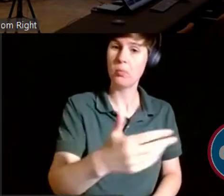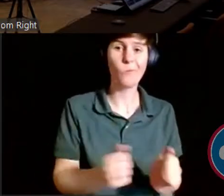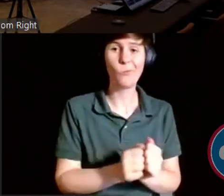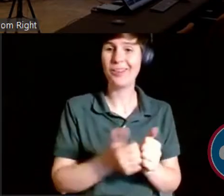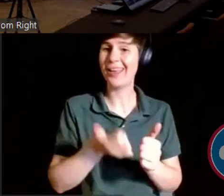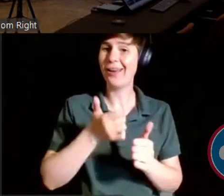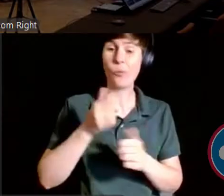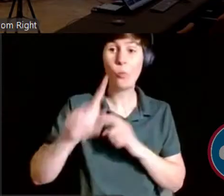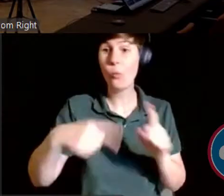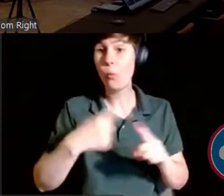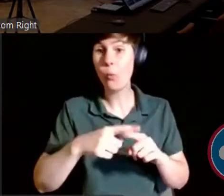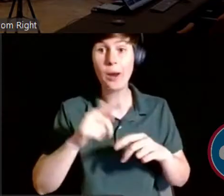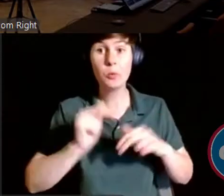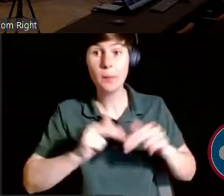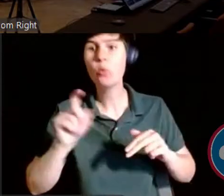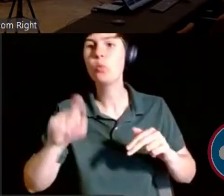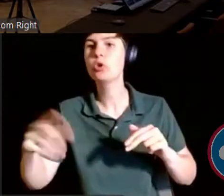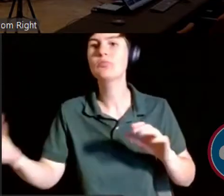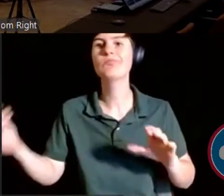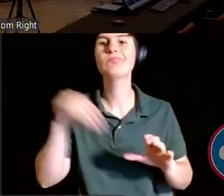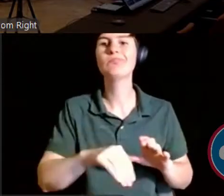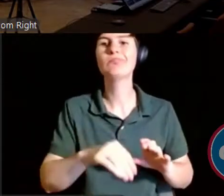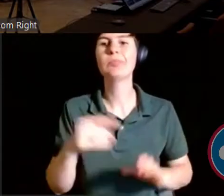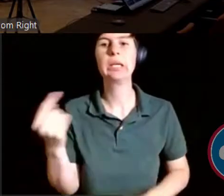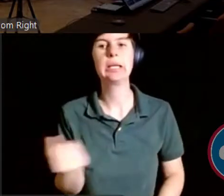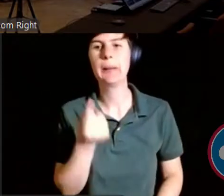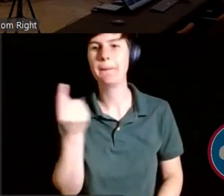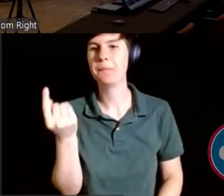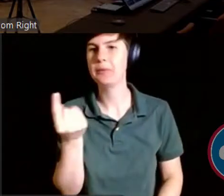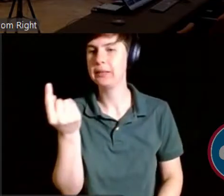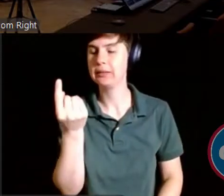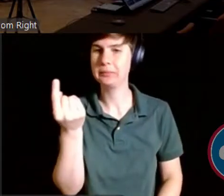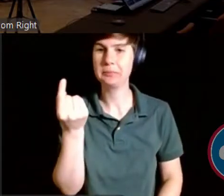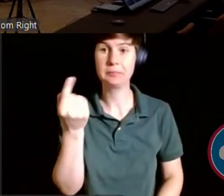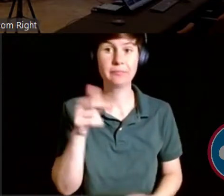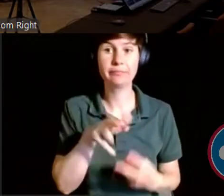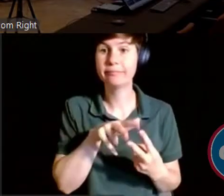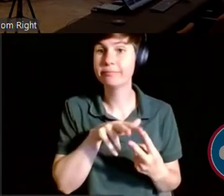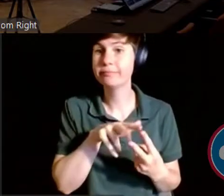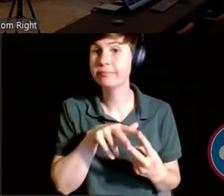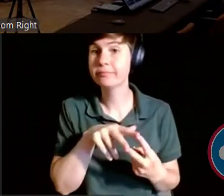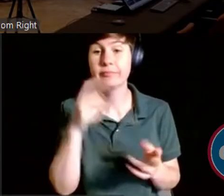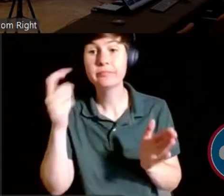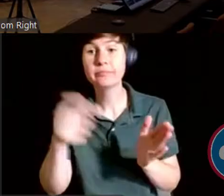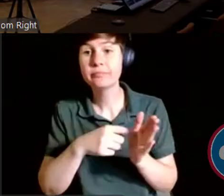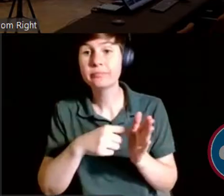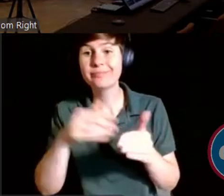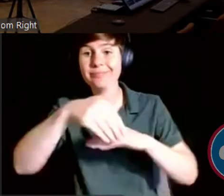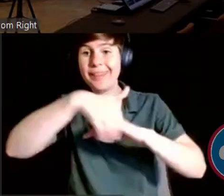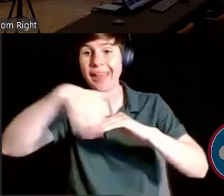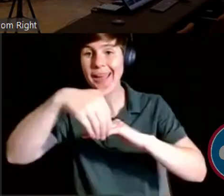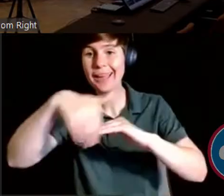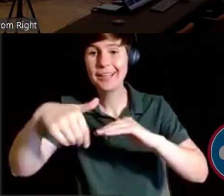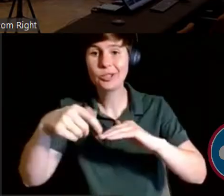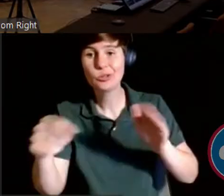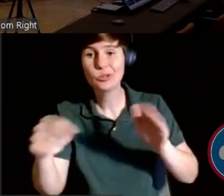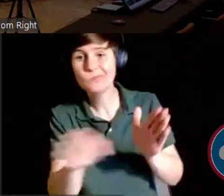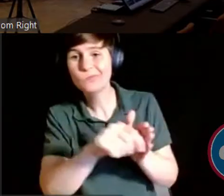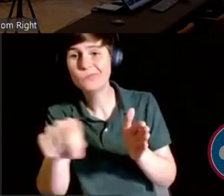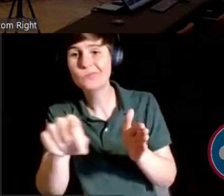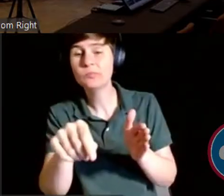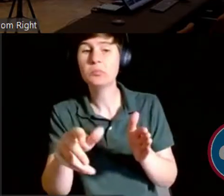time we build one of these. We should be incorporating some sort of either detectable edge So in this case, possibly